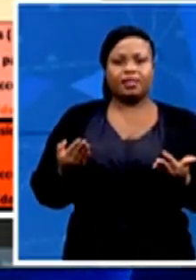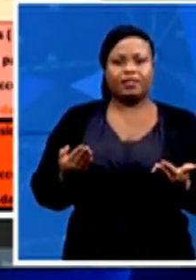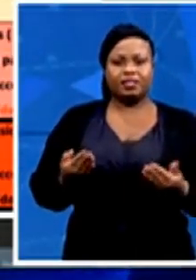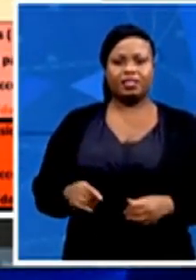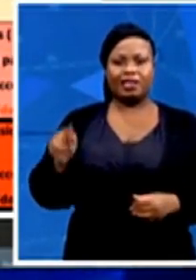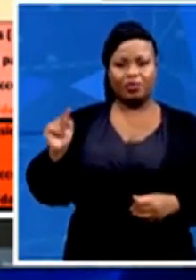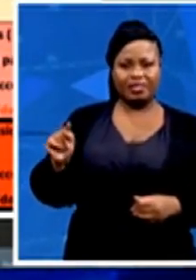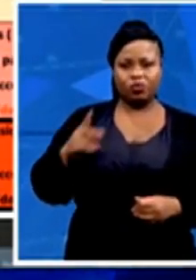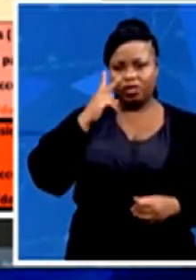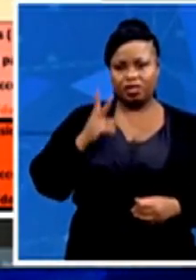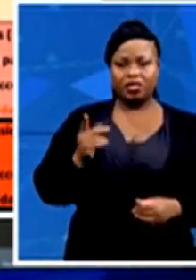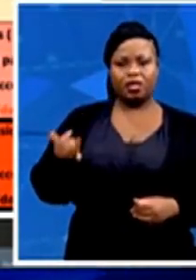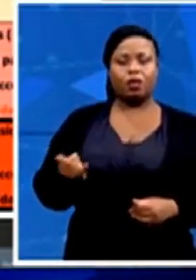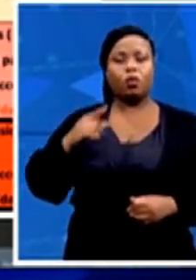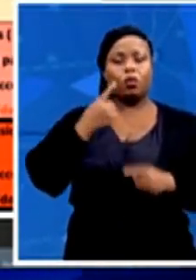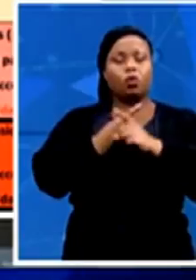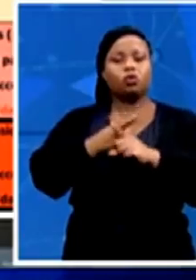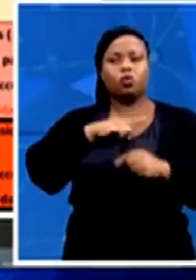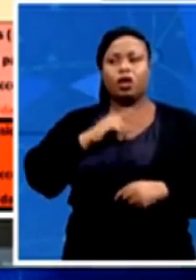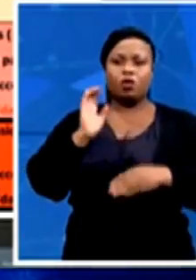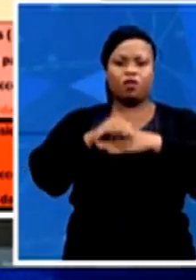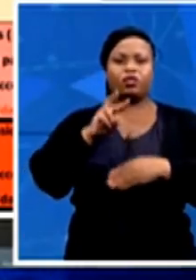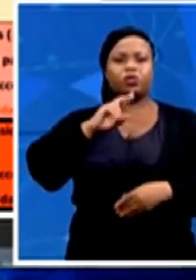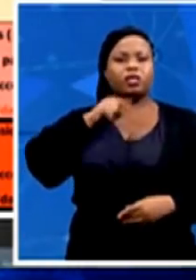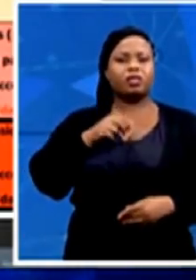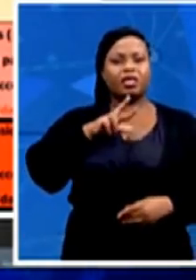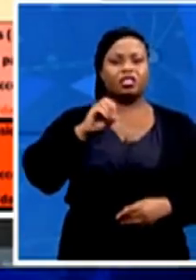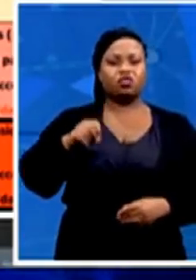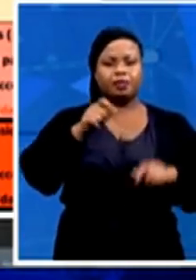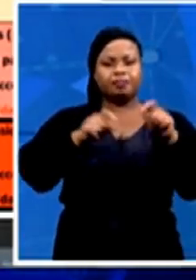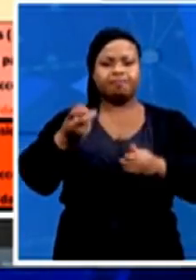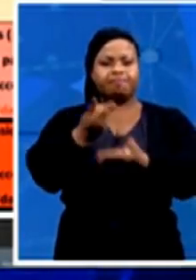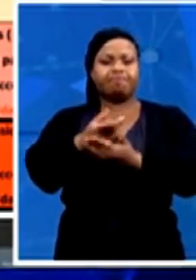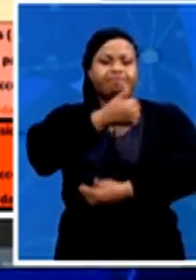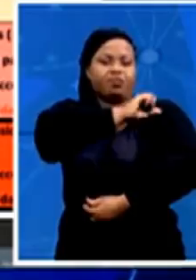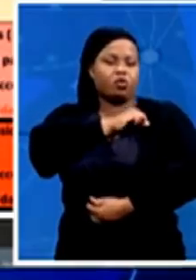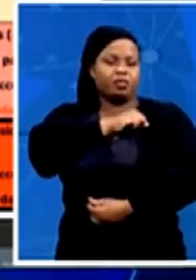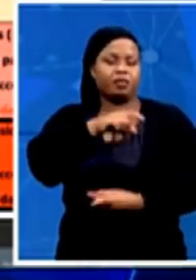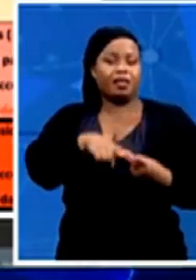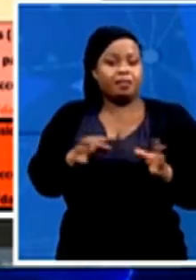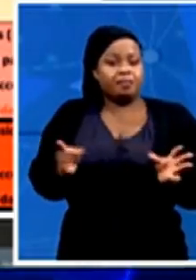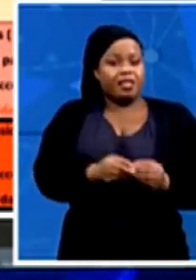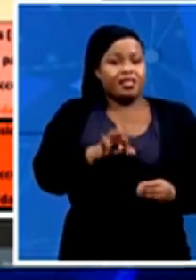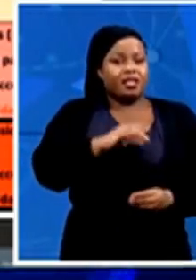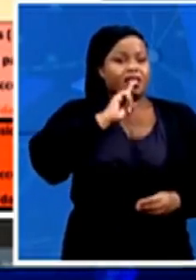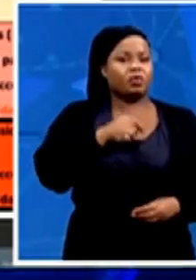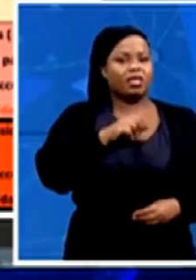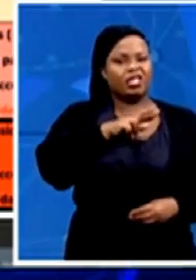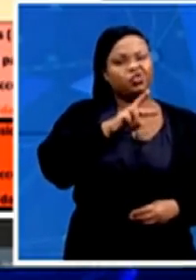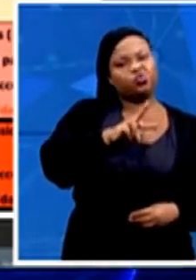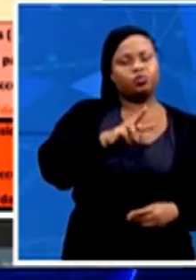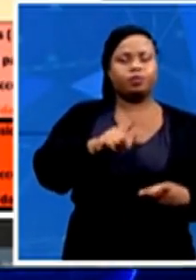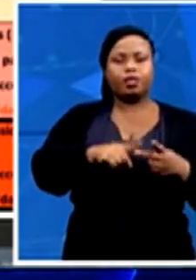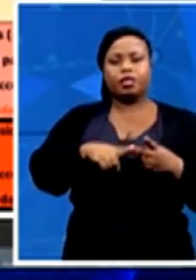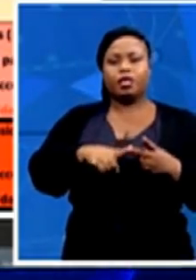more than 2,800 admissions. We're currently at 3,082. More than 80% of our high care, intensive care, high flow nasal oxygen